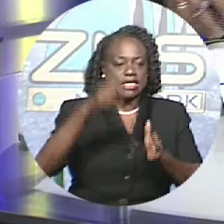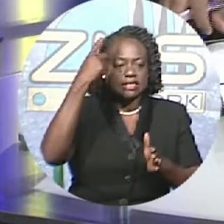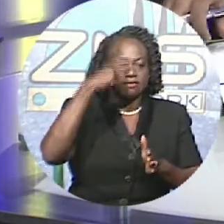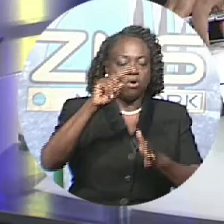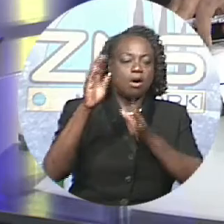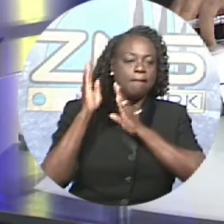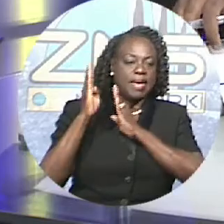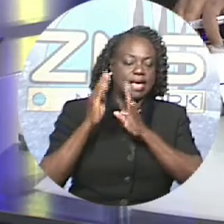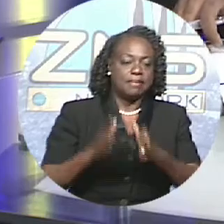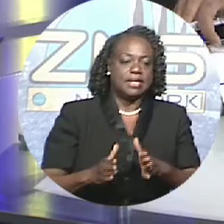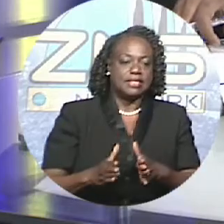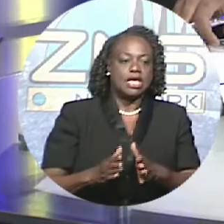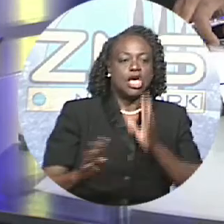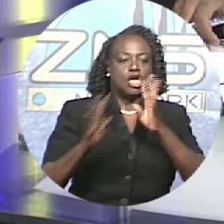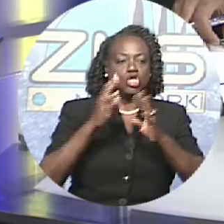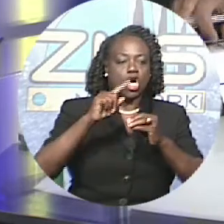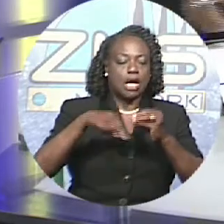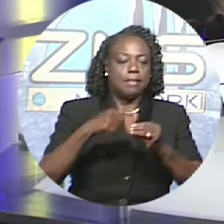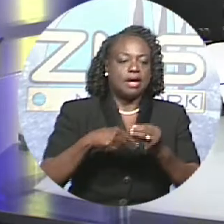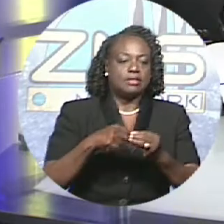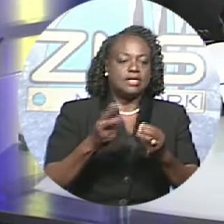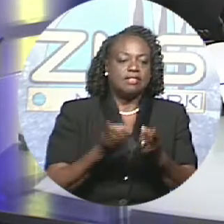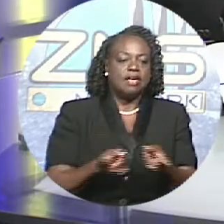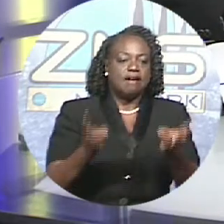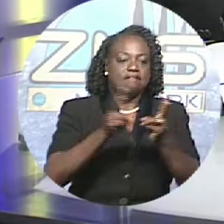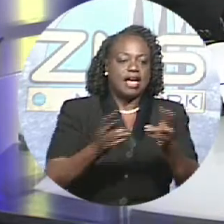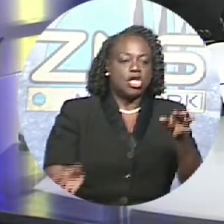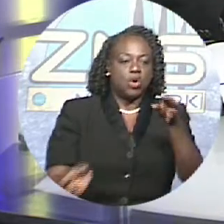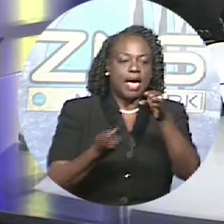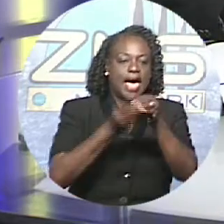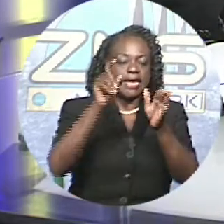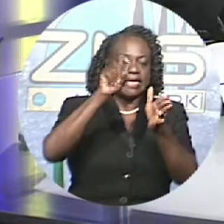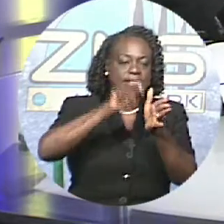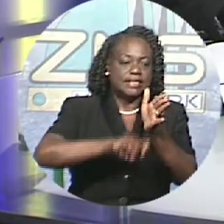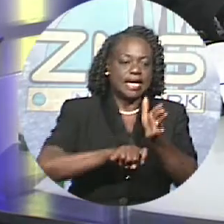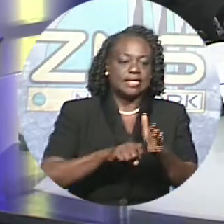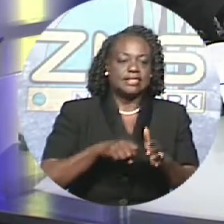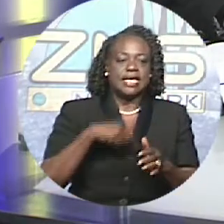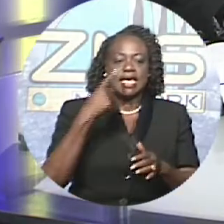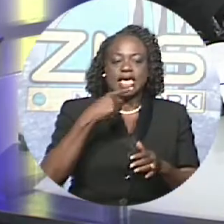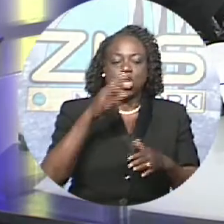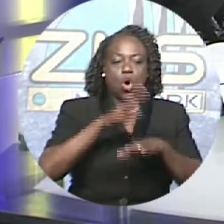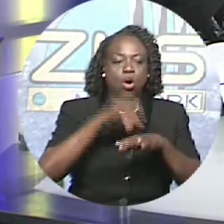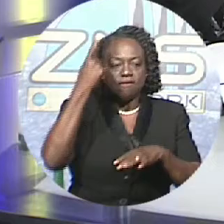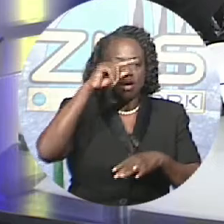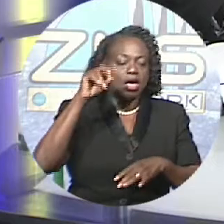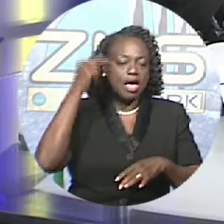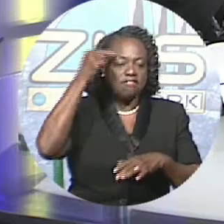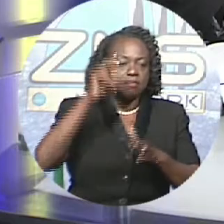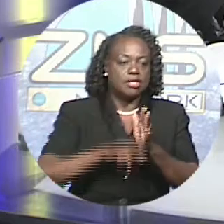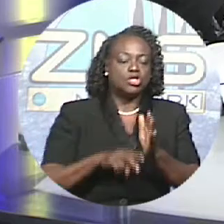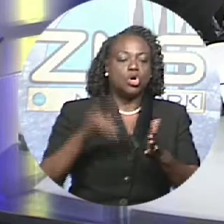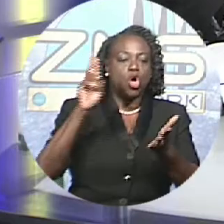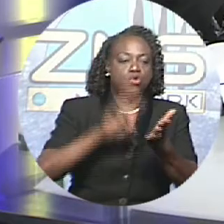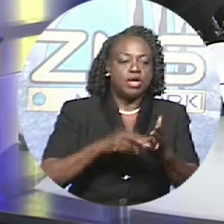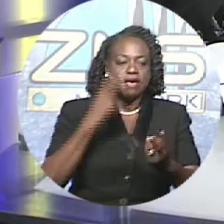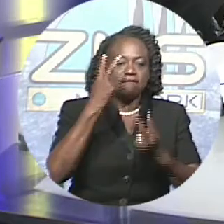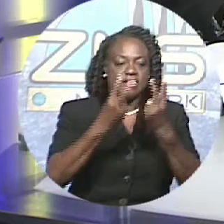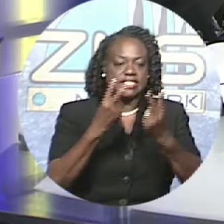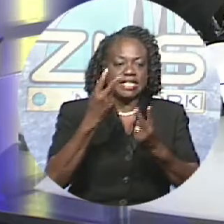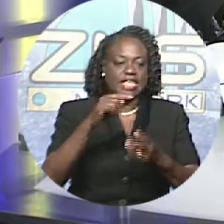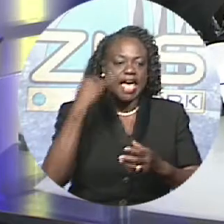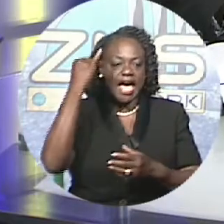tax, said it would only further oppress already financially burdened Bahamians. Instead, he called for government to revisit the idea of